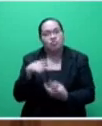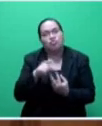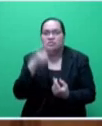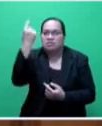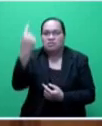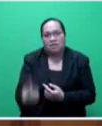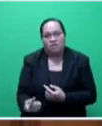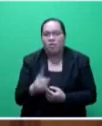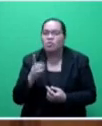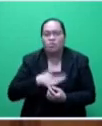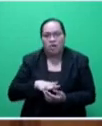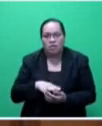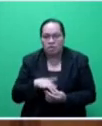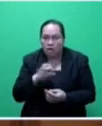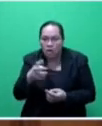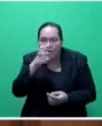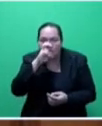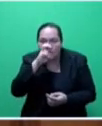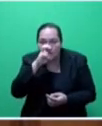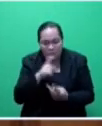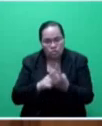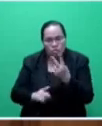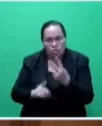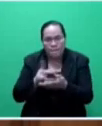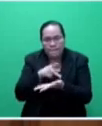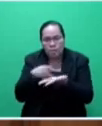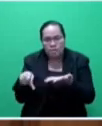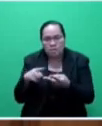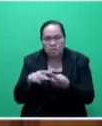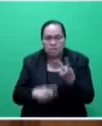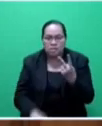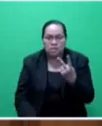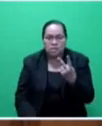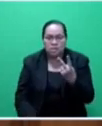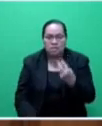Now, there is no restriction or definition of these 2 positions. The